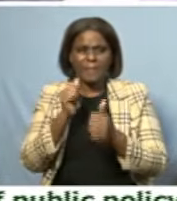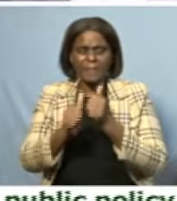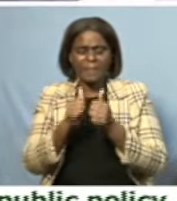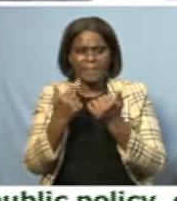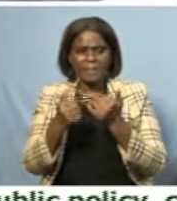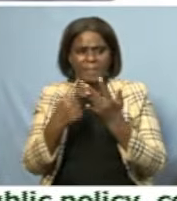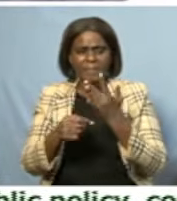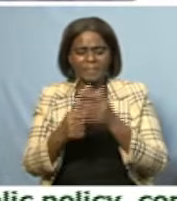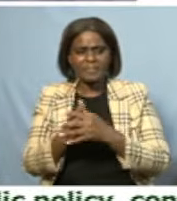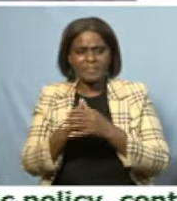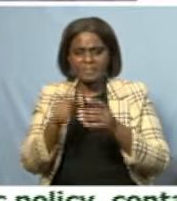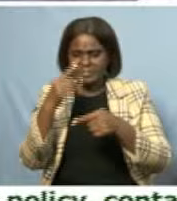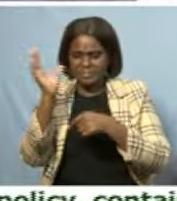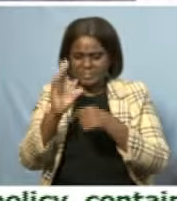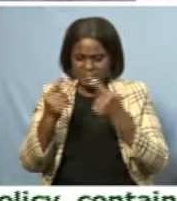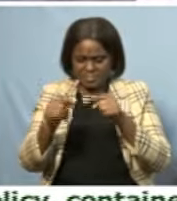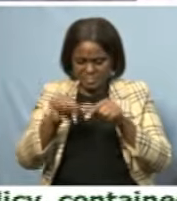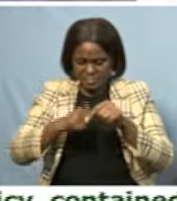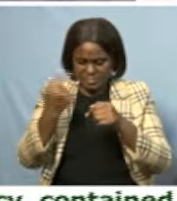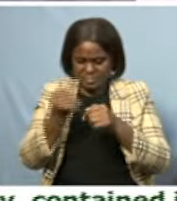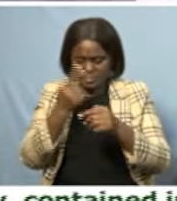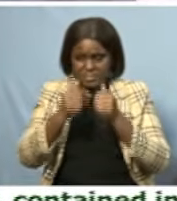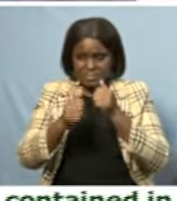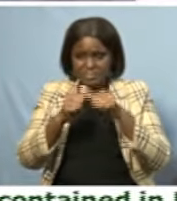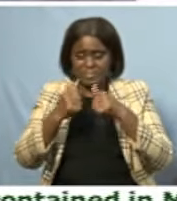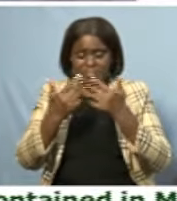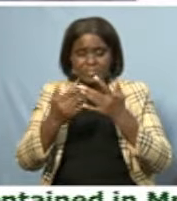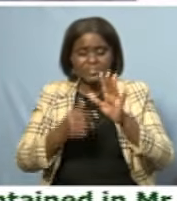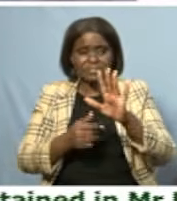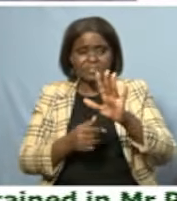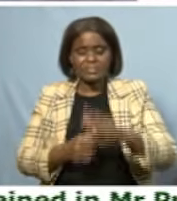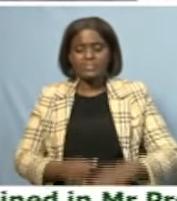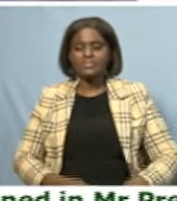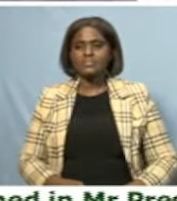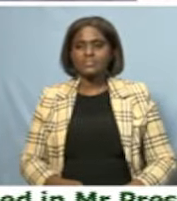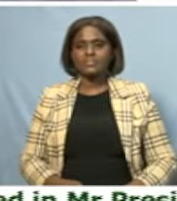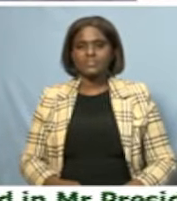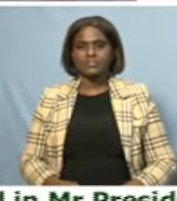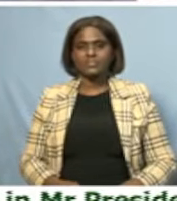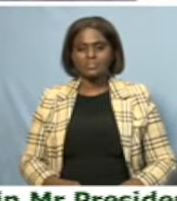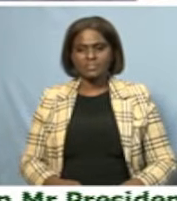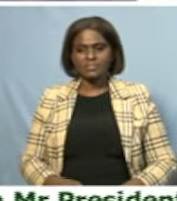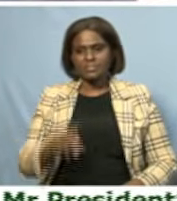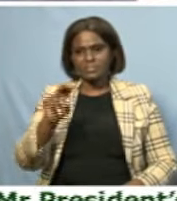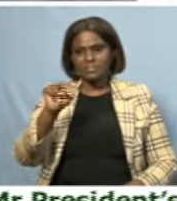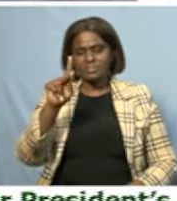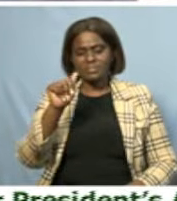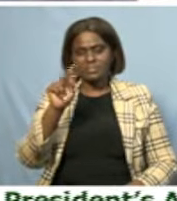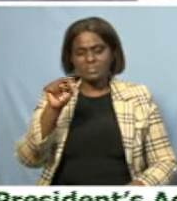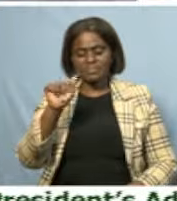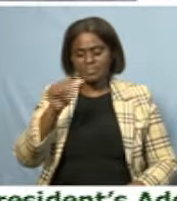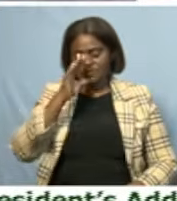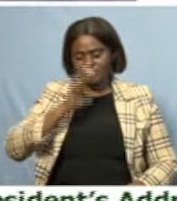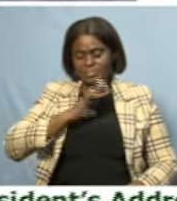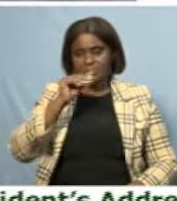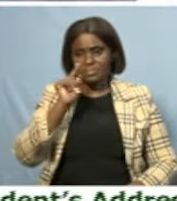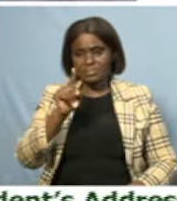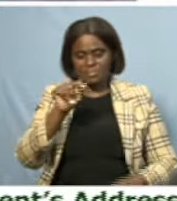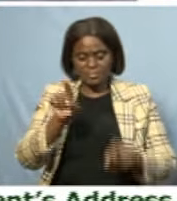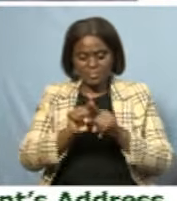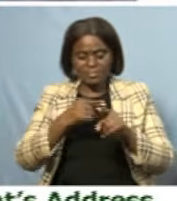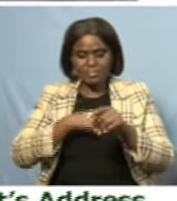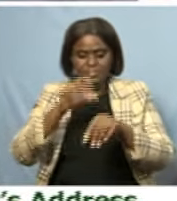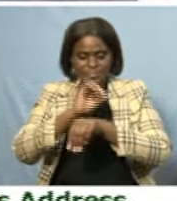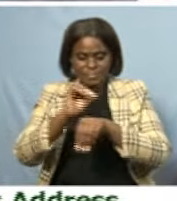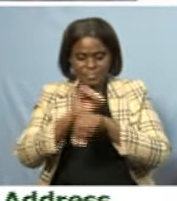which never happened. We are only doing it because we are going to elections. Honorable Member from Kana. Madam Speaker, again we take